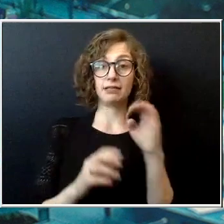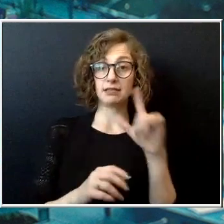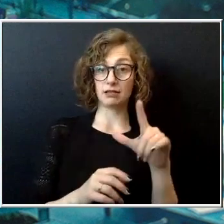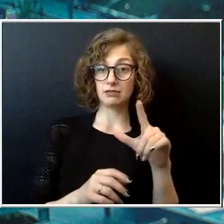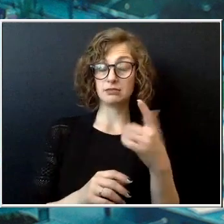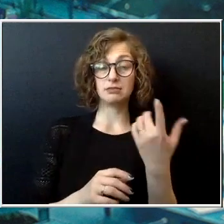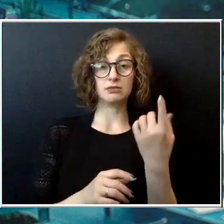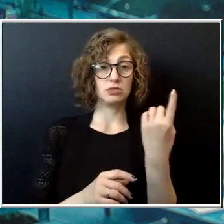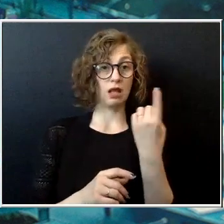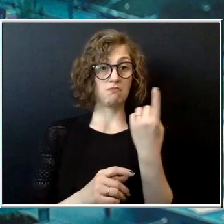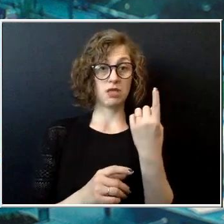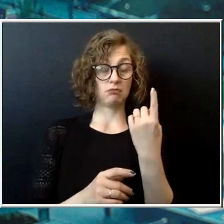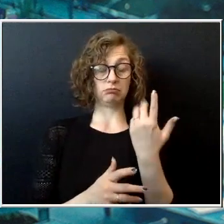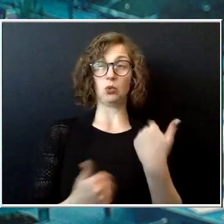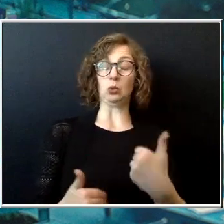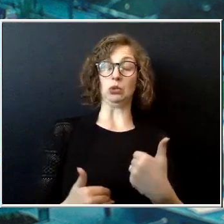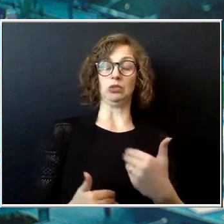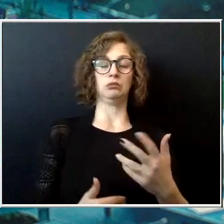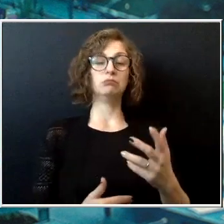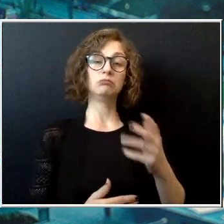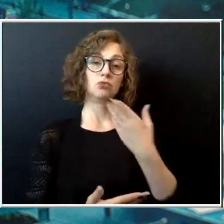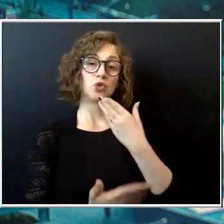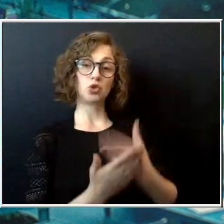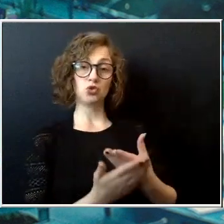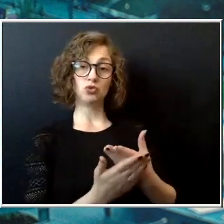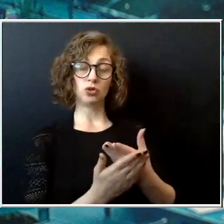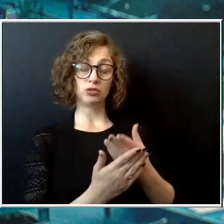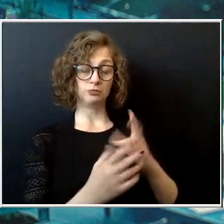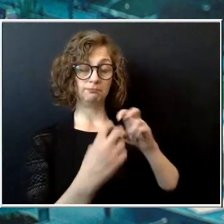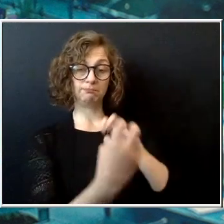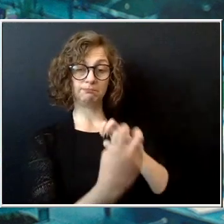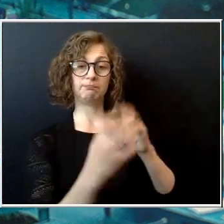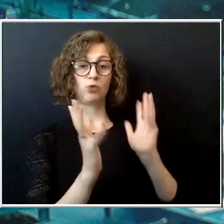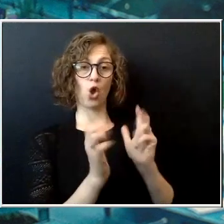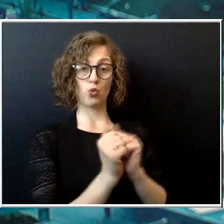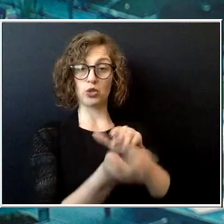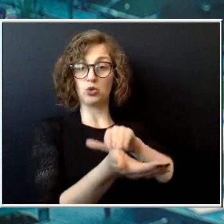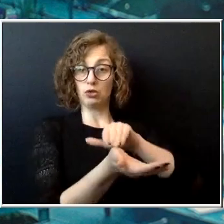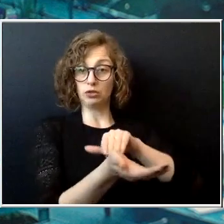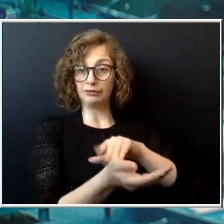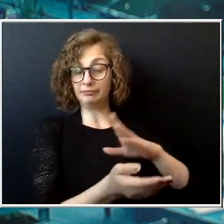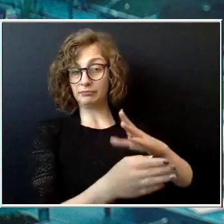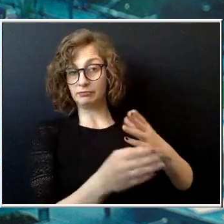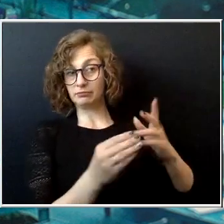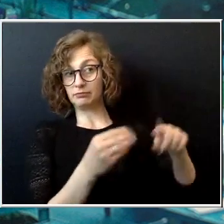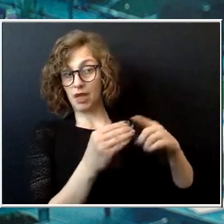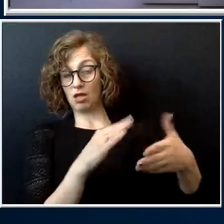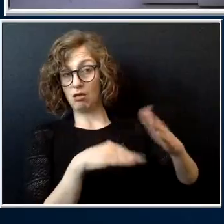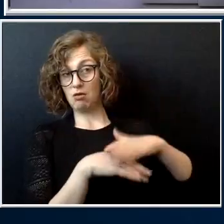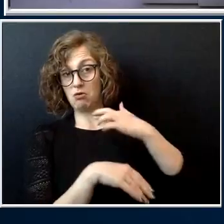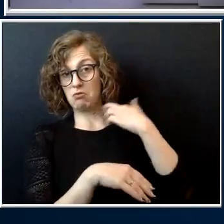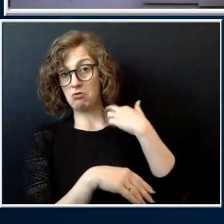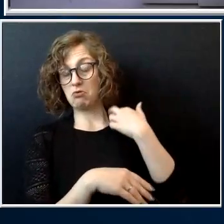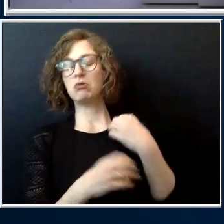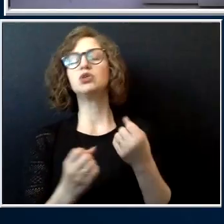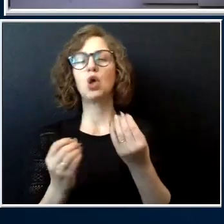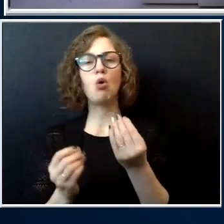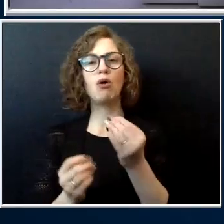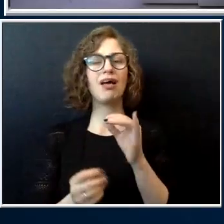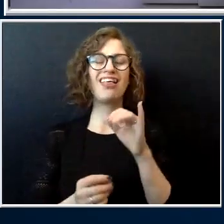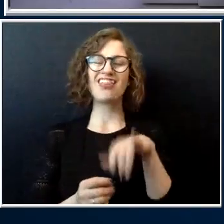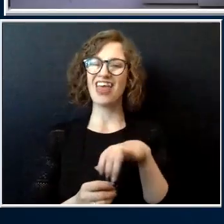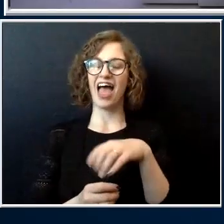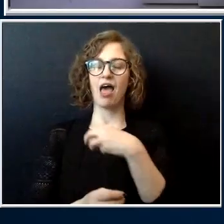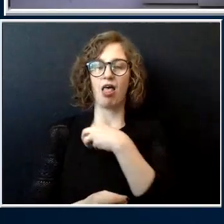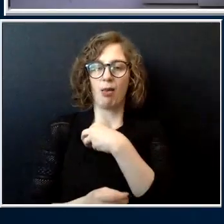this mean I'm at an increased risk for breast cancer? But the fibroadenoma alone, no, but they can be bothersome. Okay, so one of